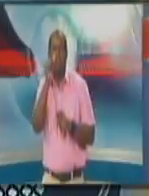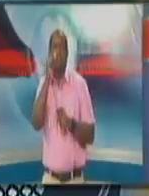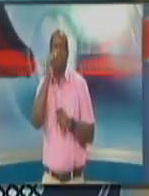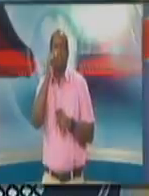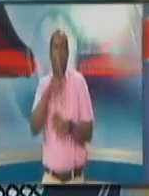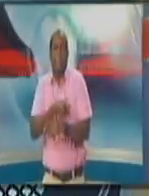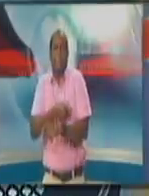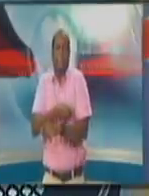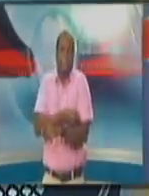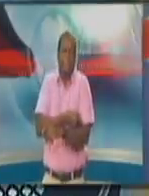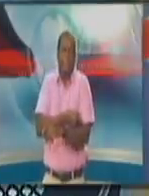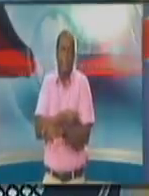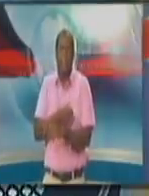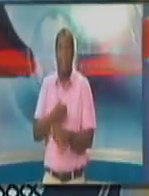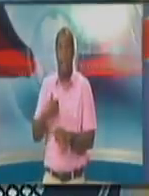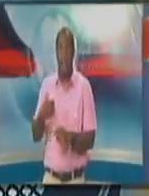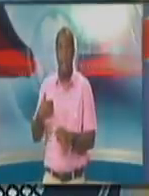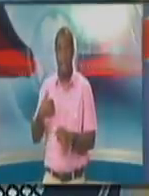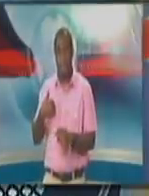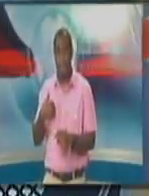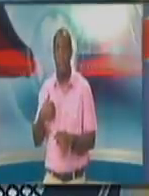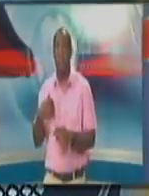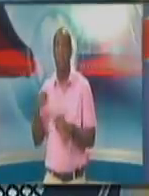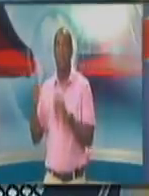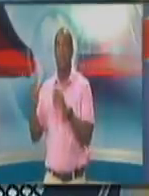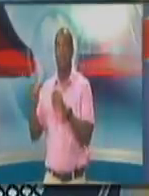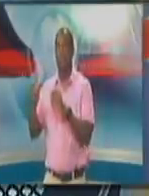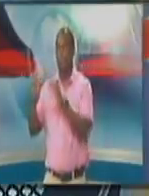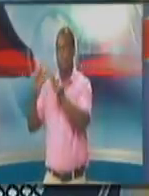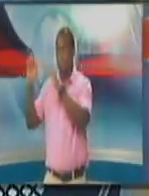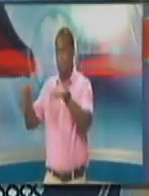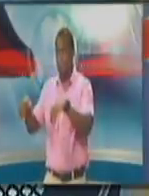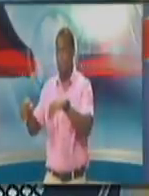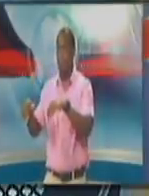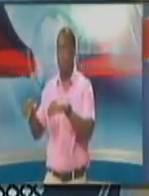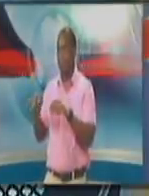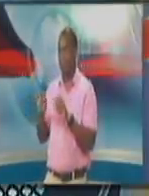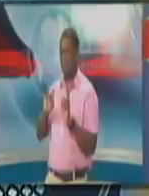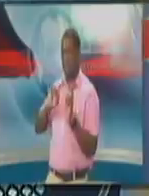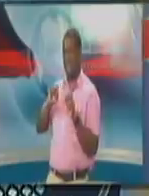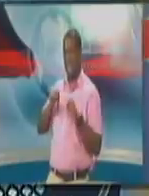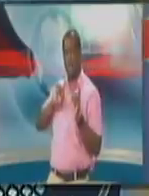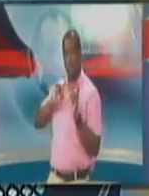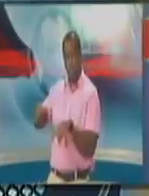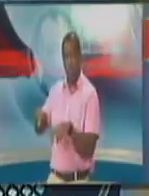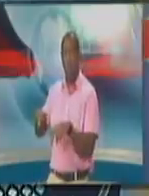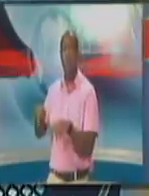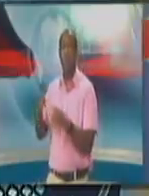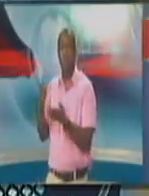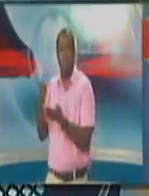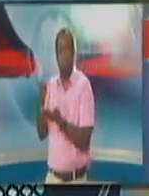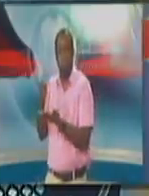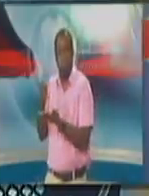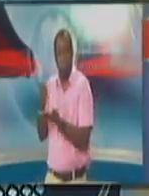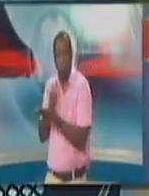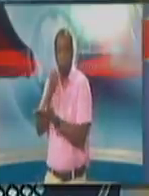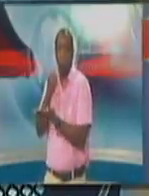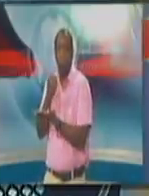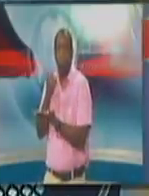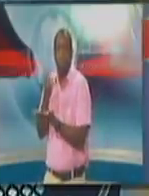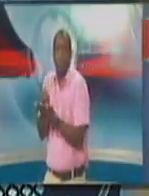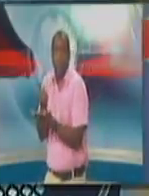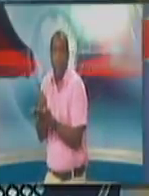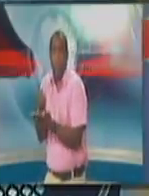public know that the substance abuse prevention and treatment center at CAURA is up and running. They are